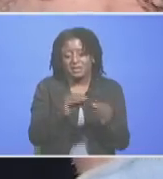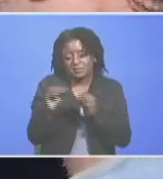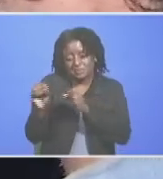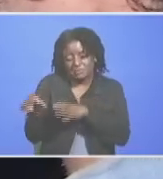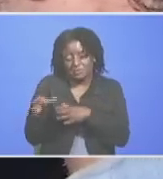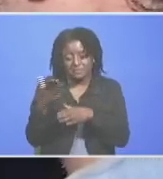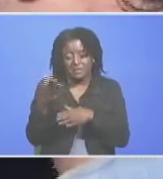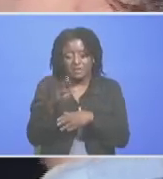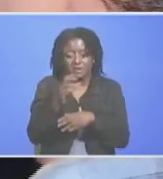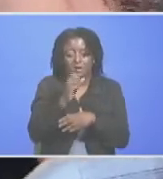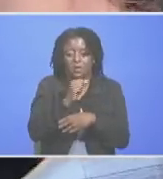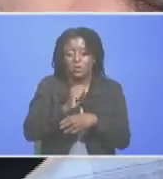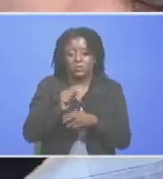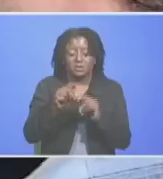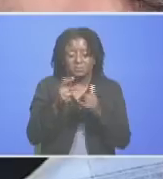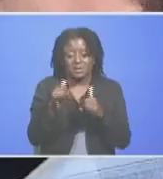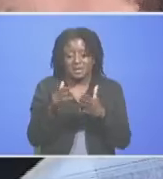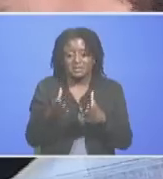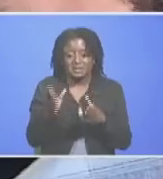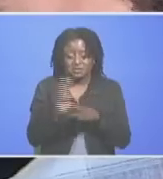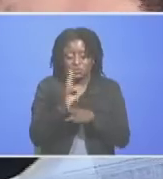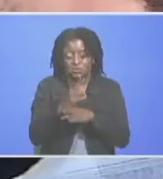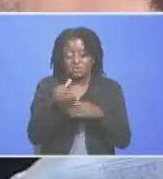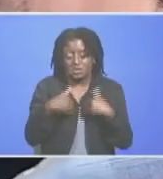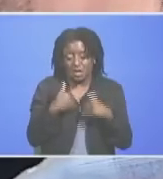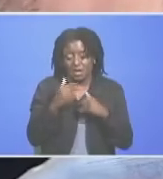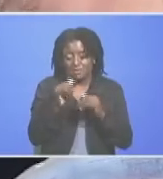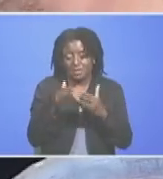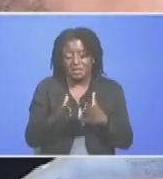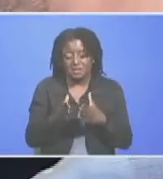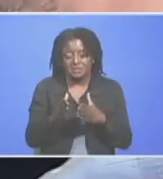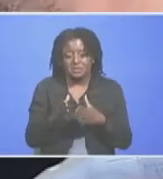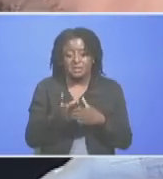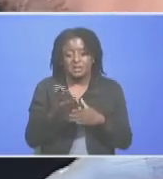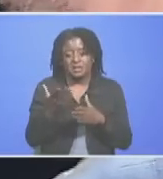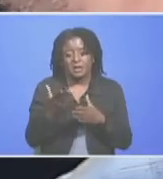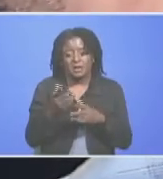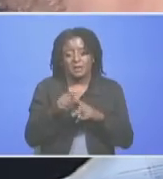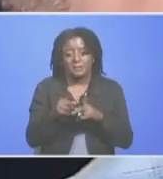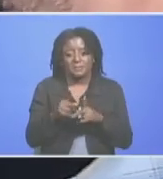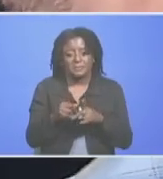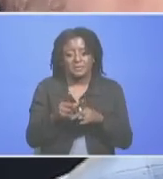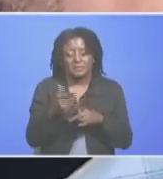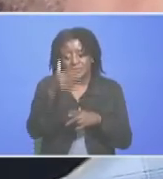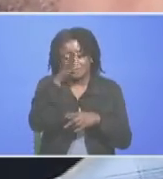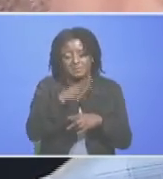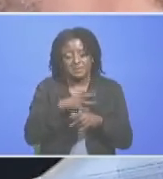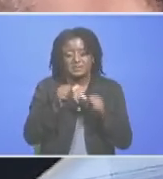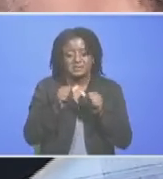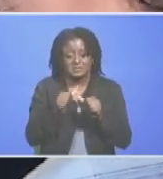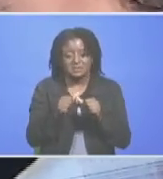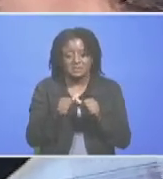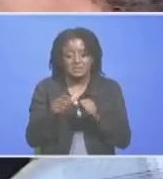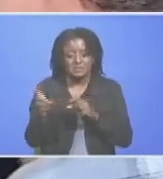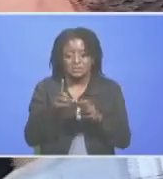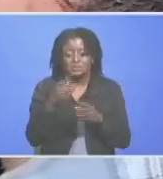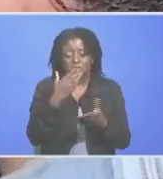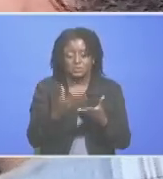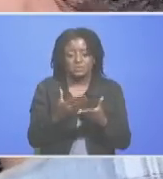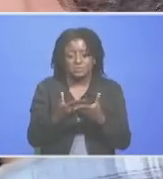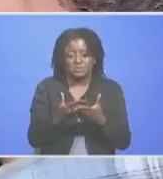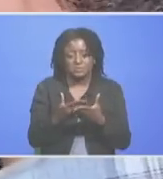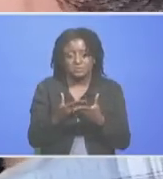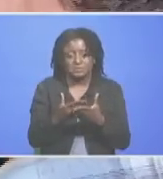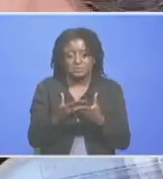same thing in terms of pushing our younger players forward. But the guys are still holding their own. The talent is still there, so I'm